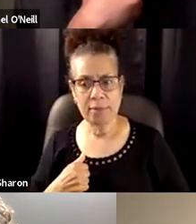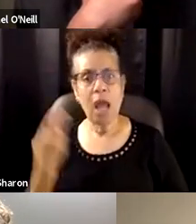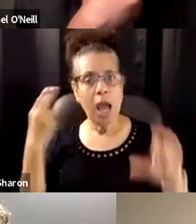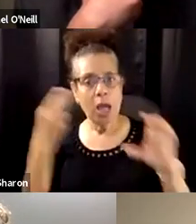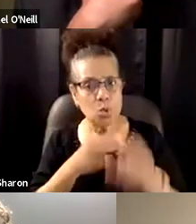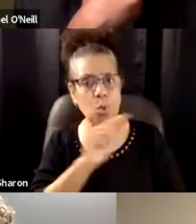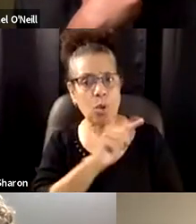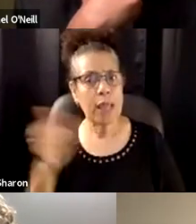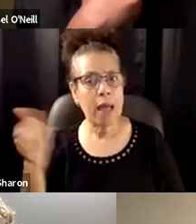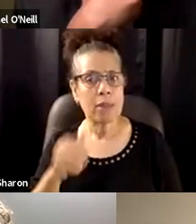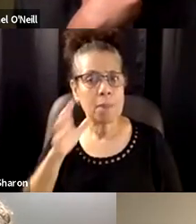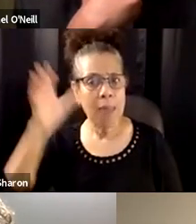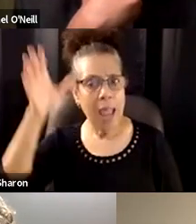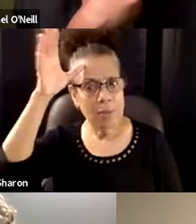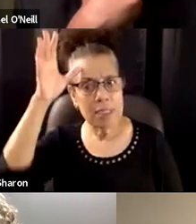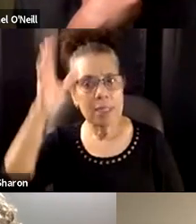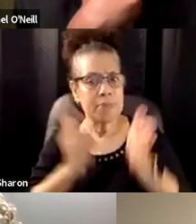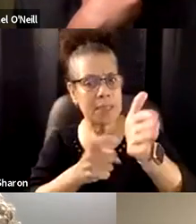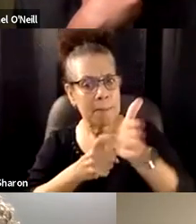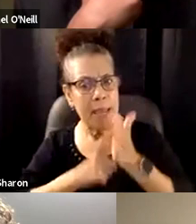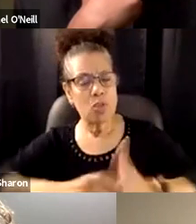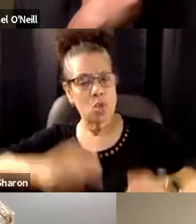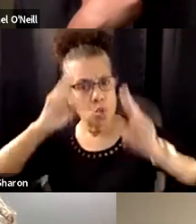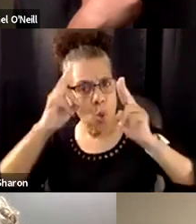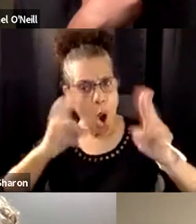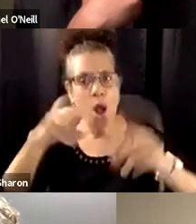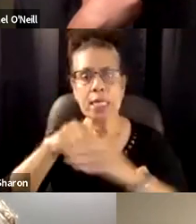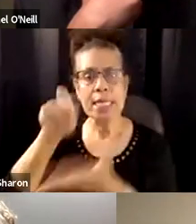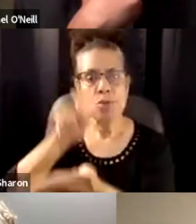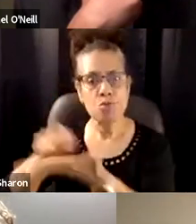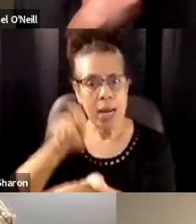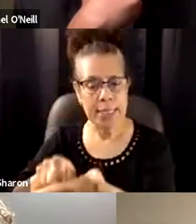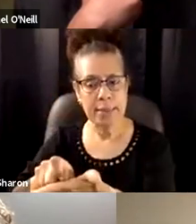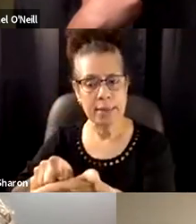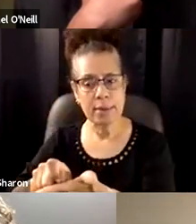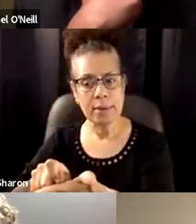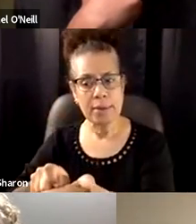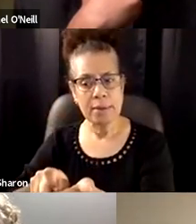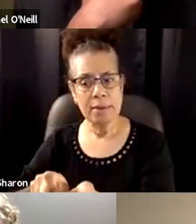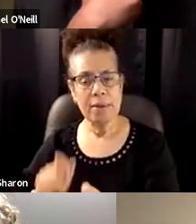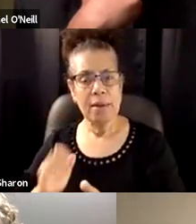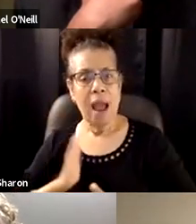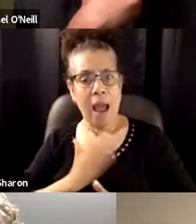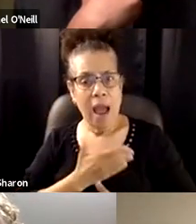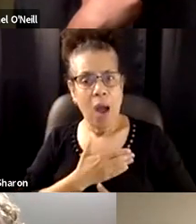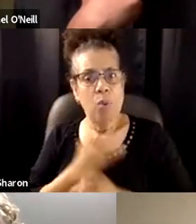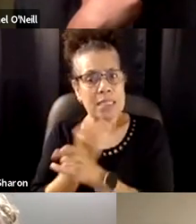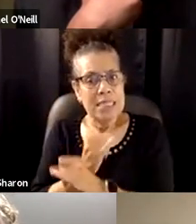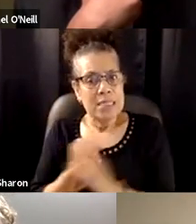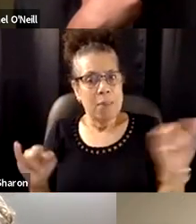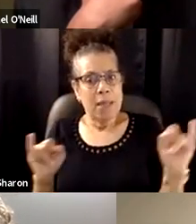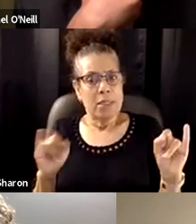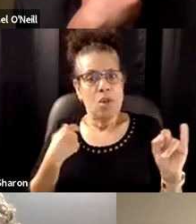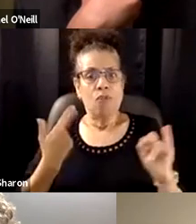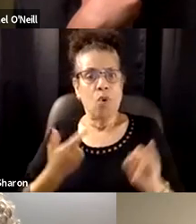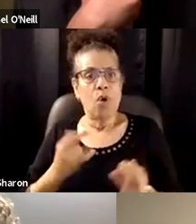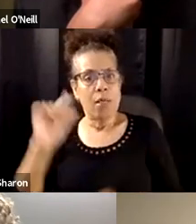parents in demanding that you honor in writing our autonomy for the governing board